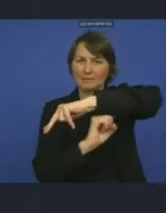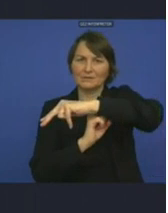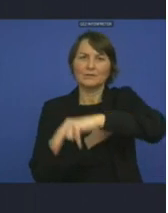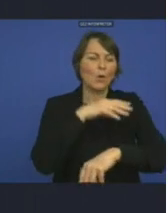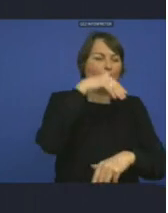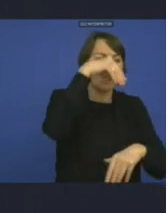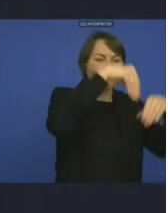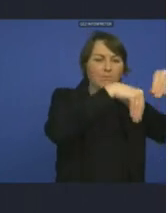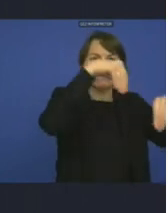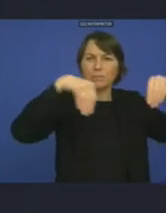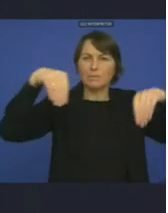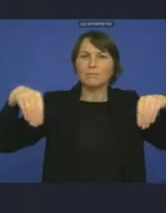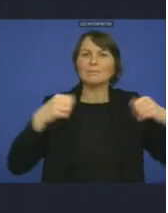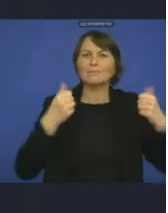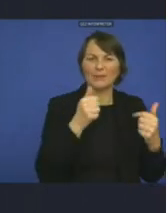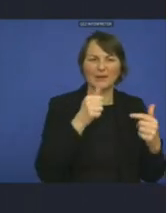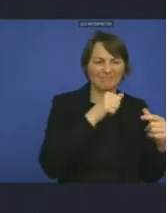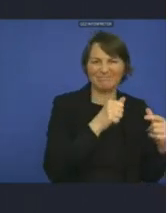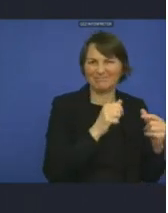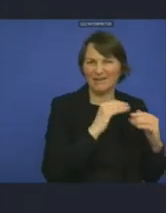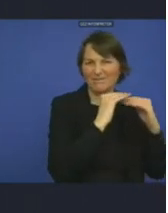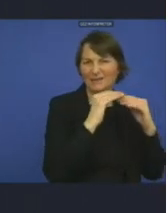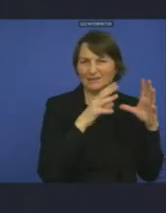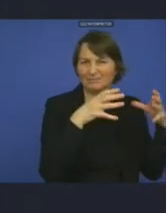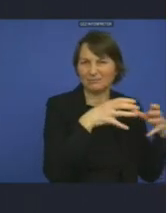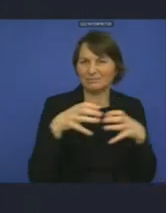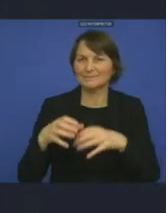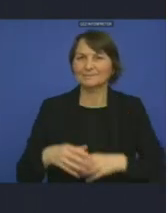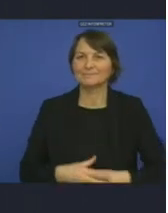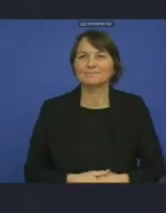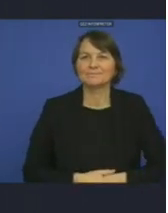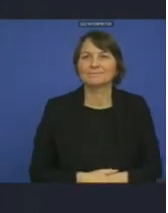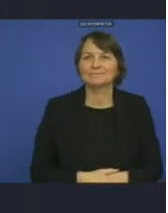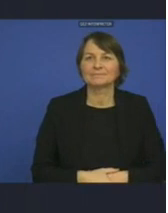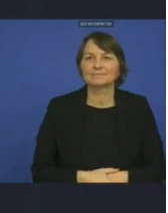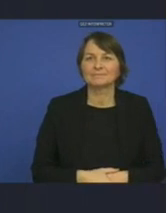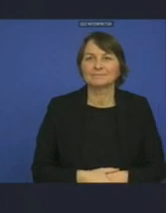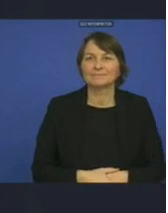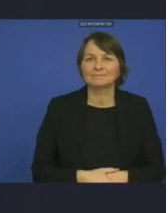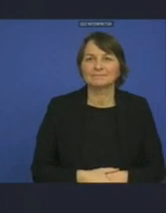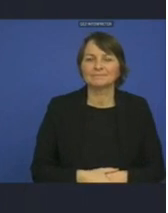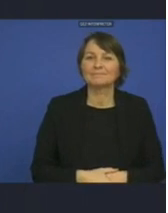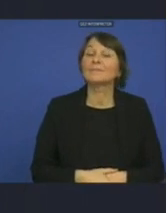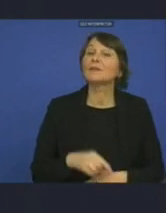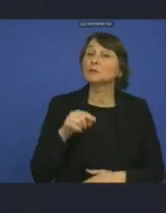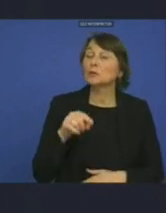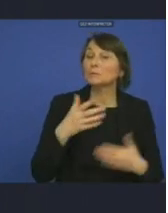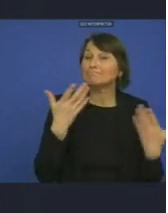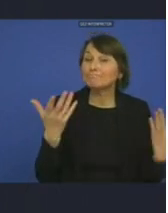three key fields. As you will see, the Erasmus Plus priorities, they are also very much